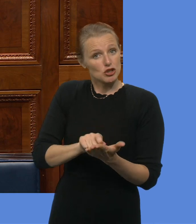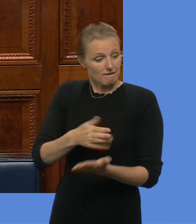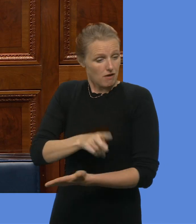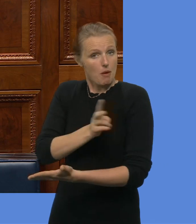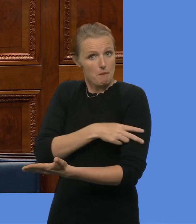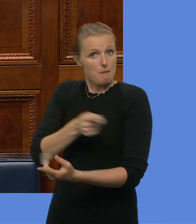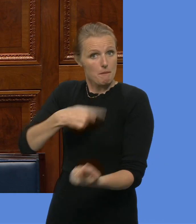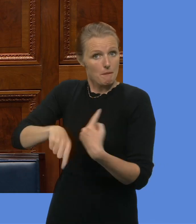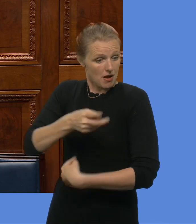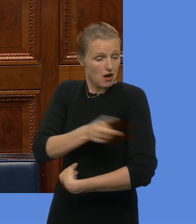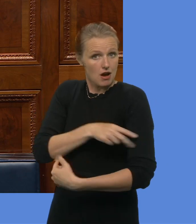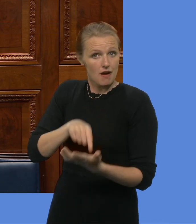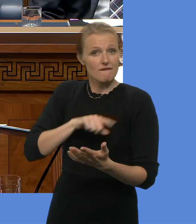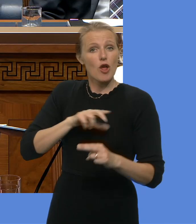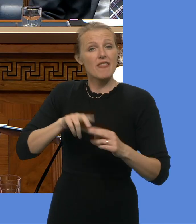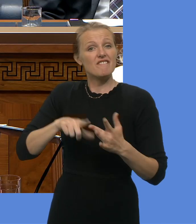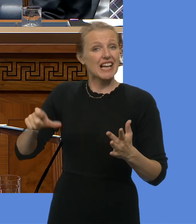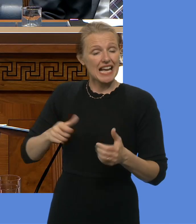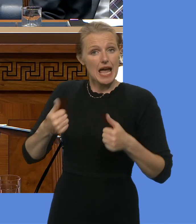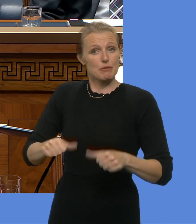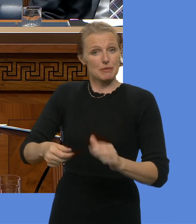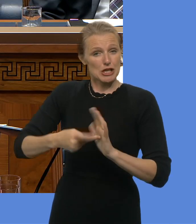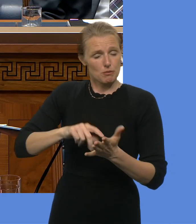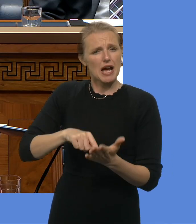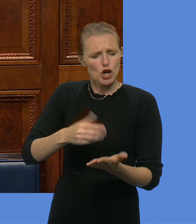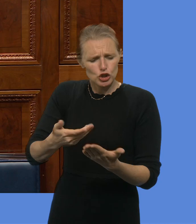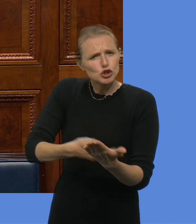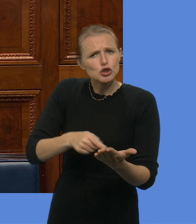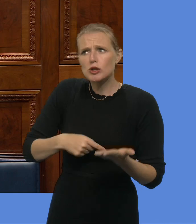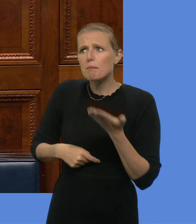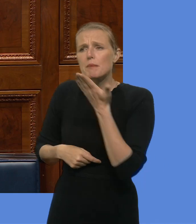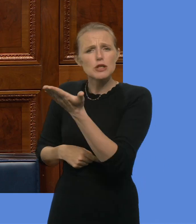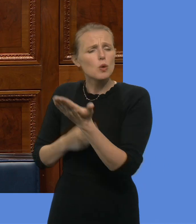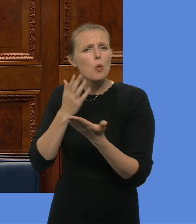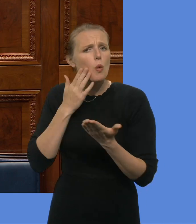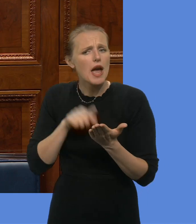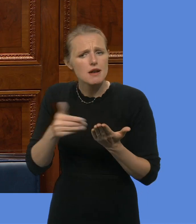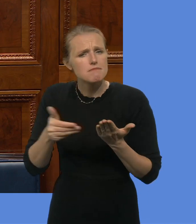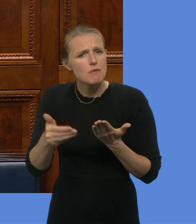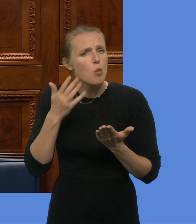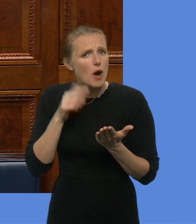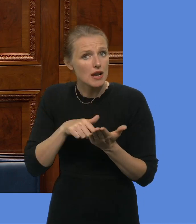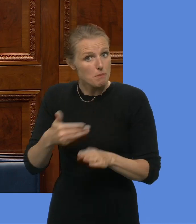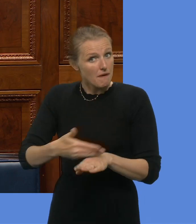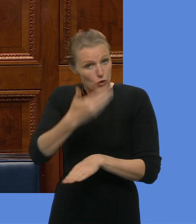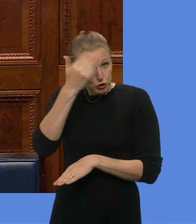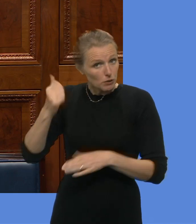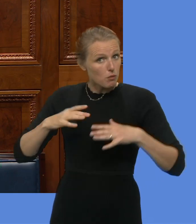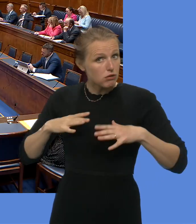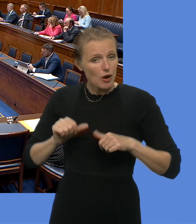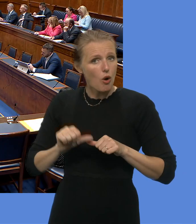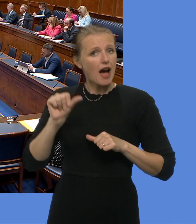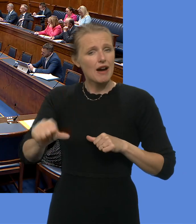FICT implementation plan. When do you anticipate that coming forward, Deputy First Minister? Will it be before the summer recess or will it be